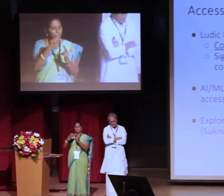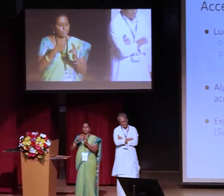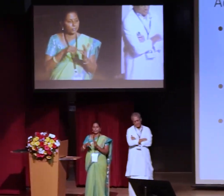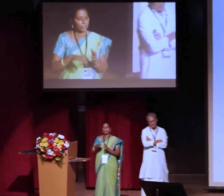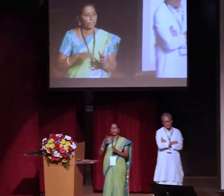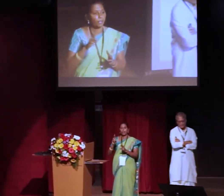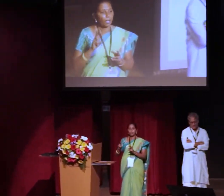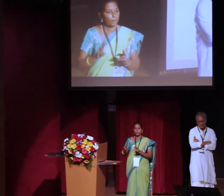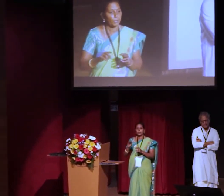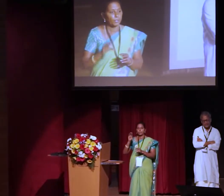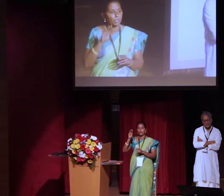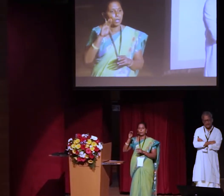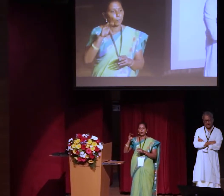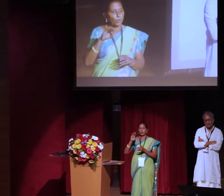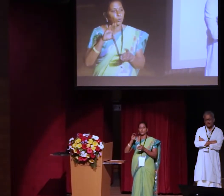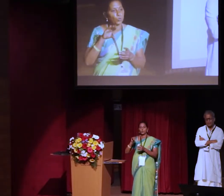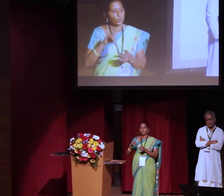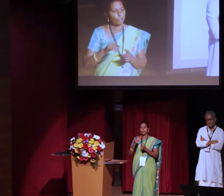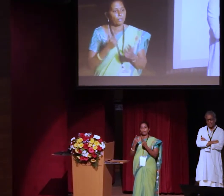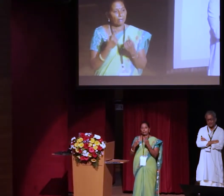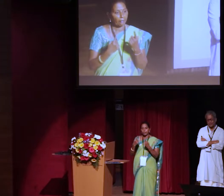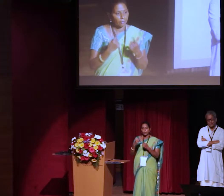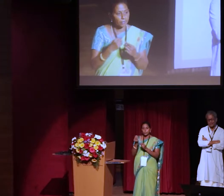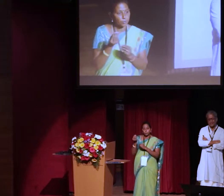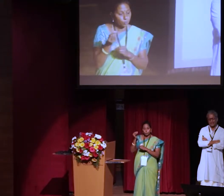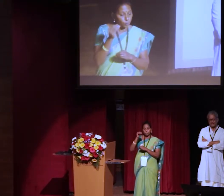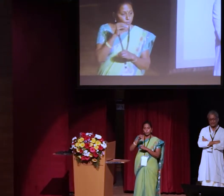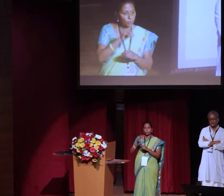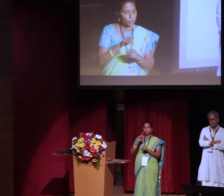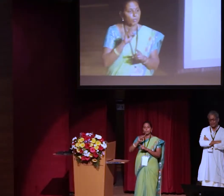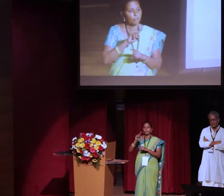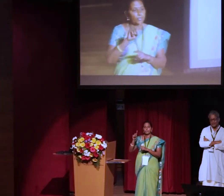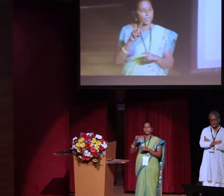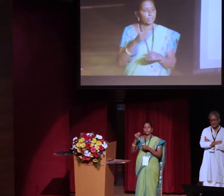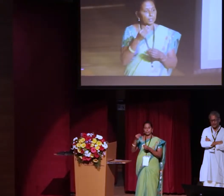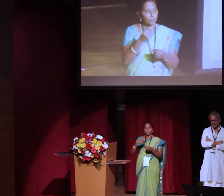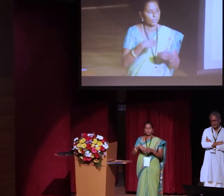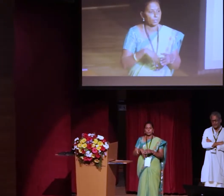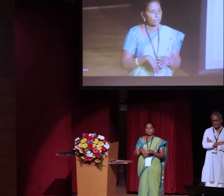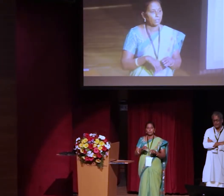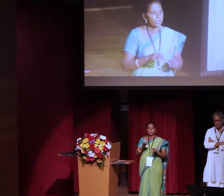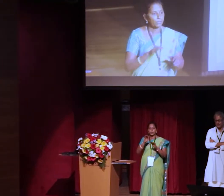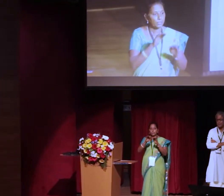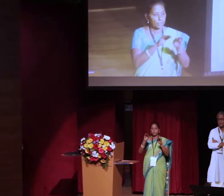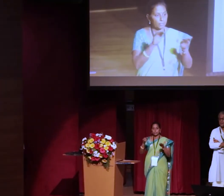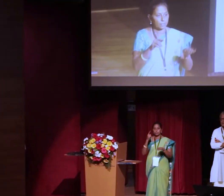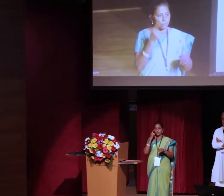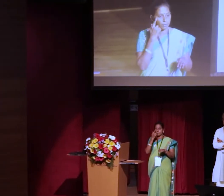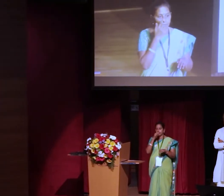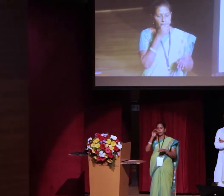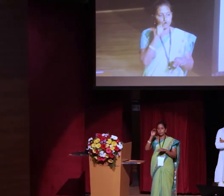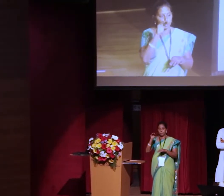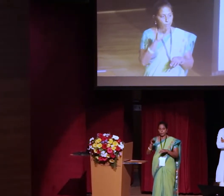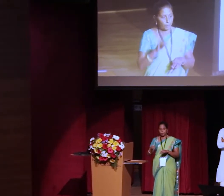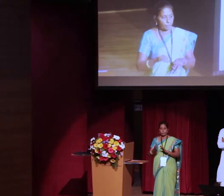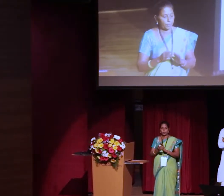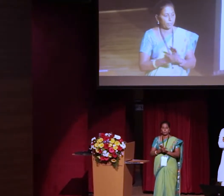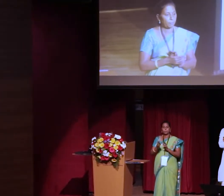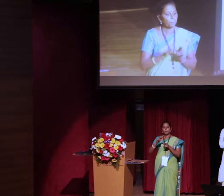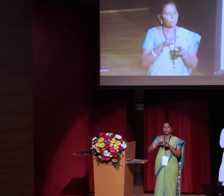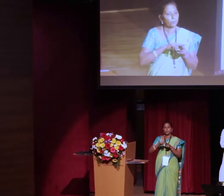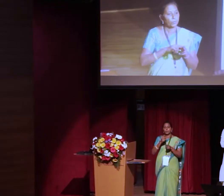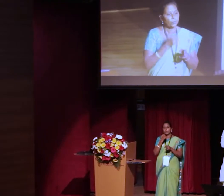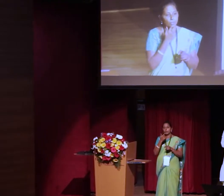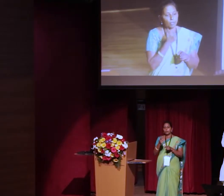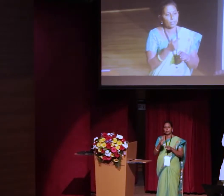that happen in Microsoft Research. I'll talk more about the first line, which is computational thinking for children with vision impairments, using what we